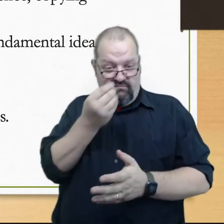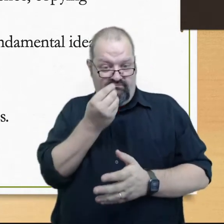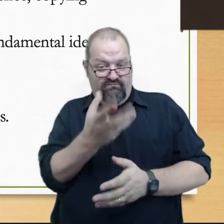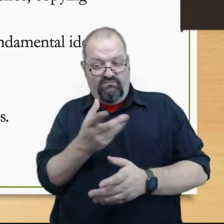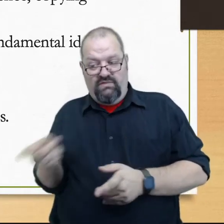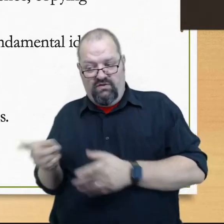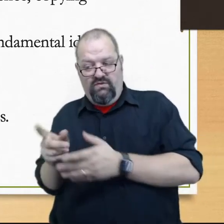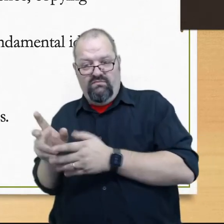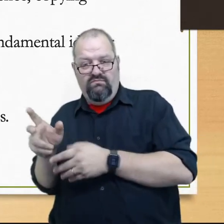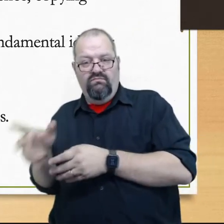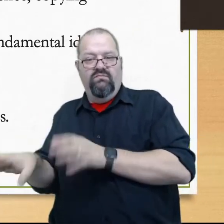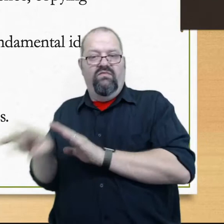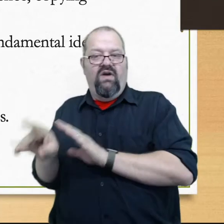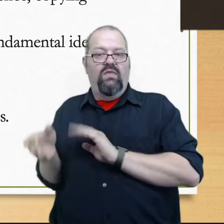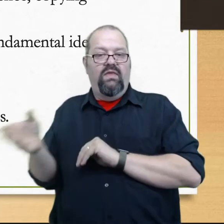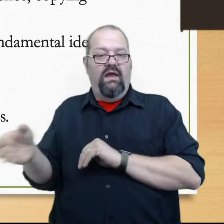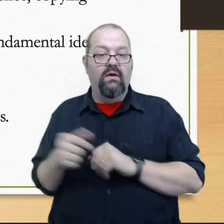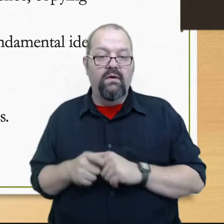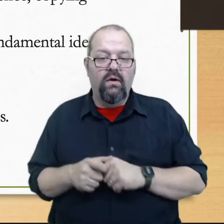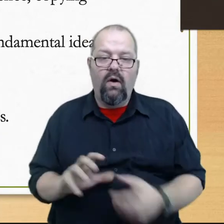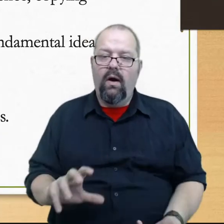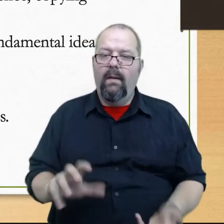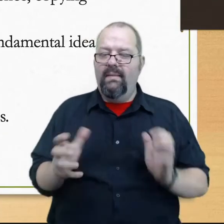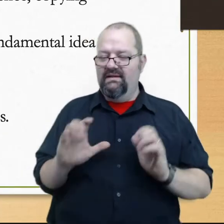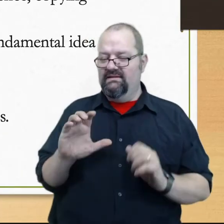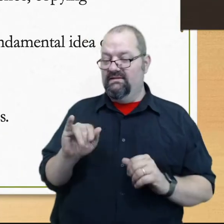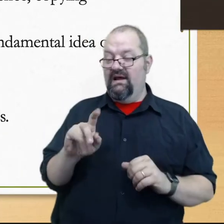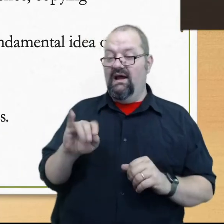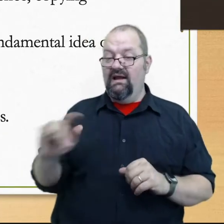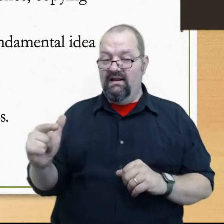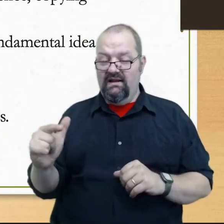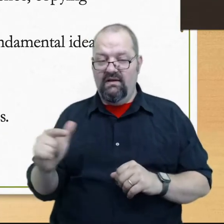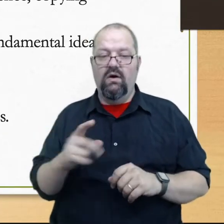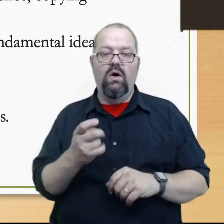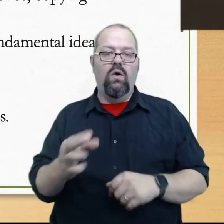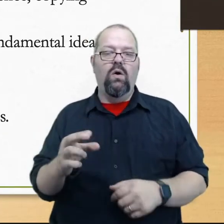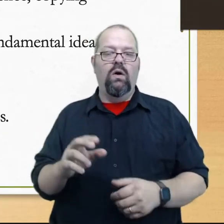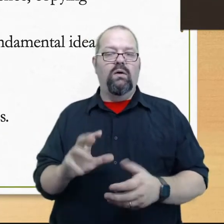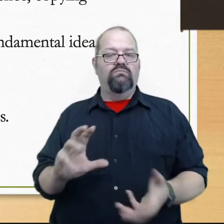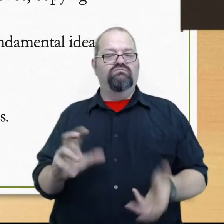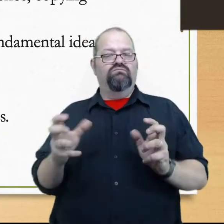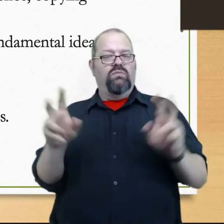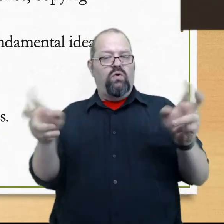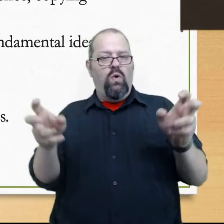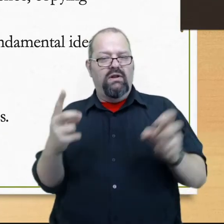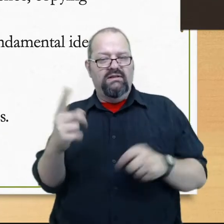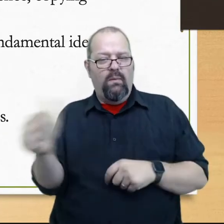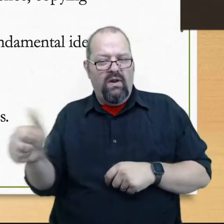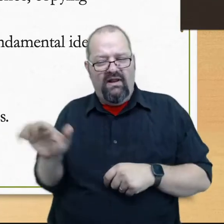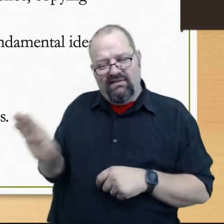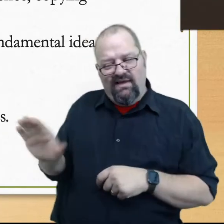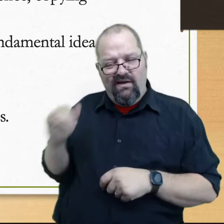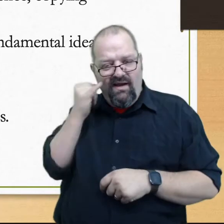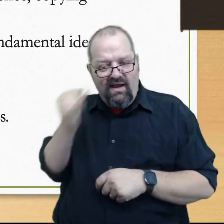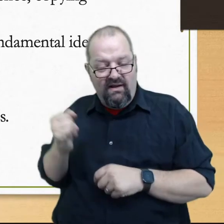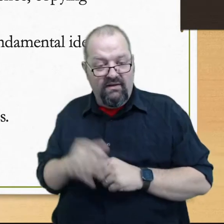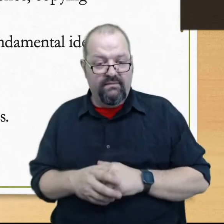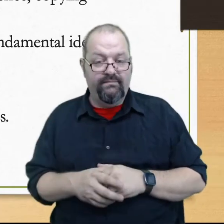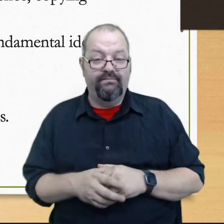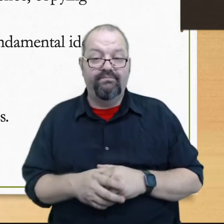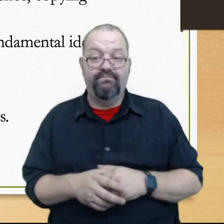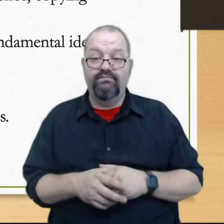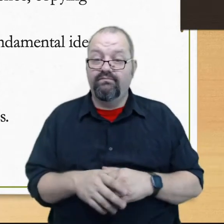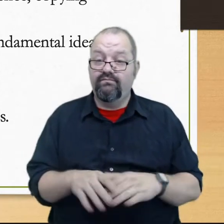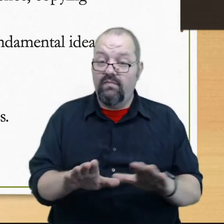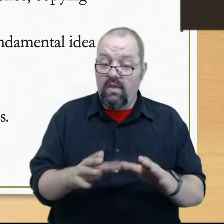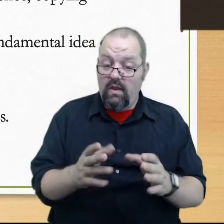one's own, or misciting or incorrectly quoting another person's ideas or words. Importantly,